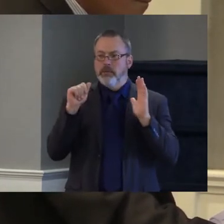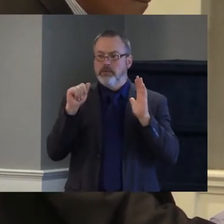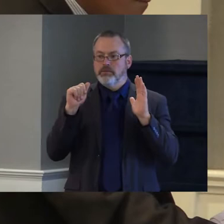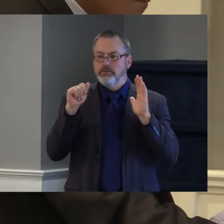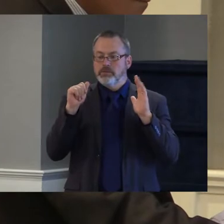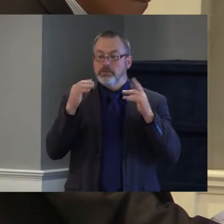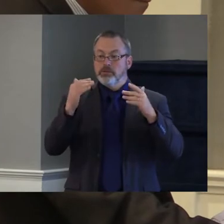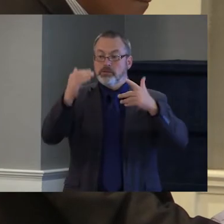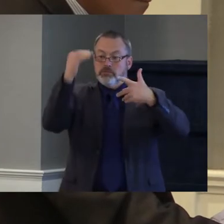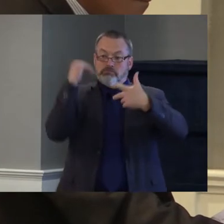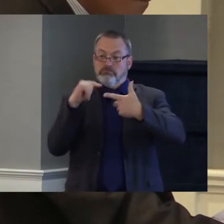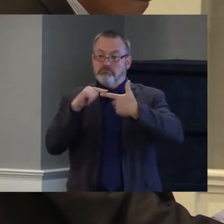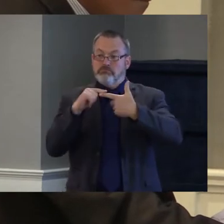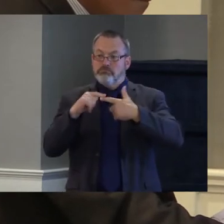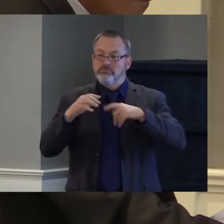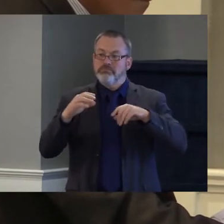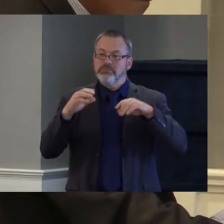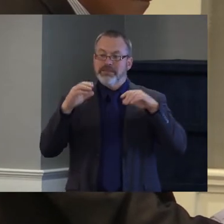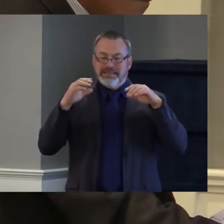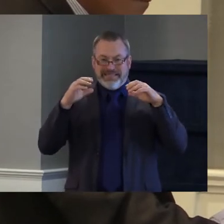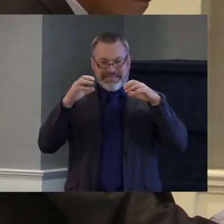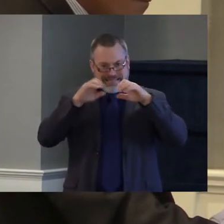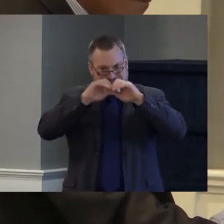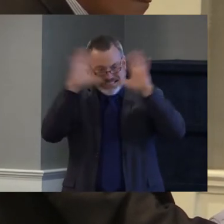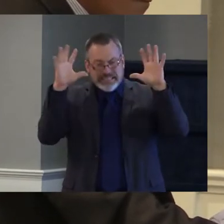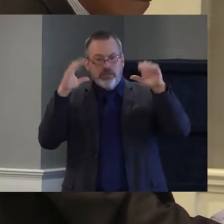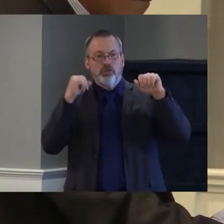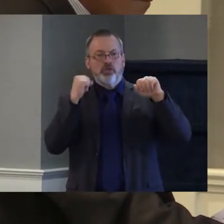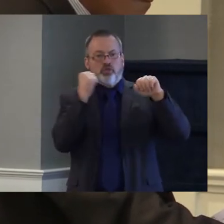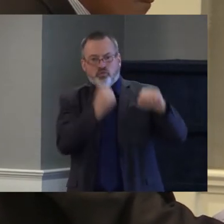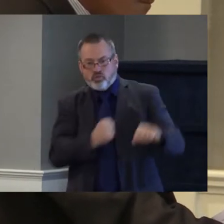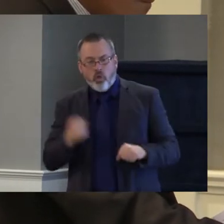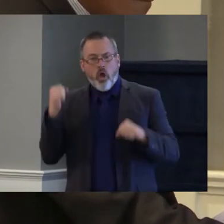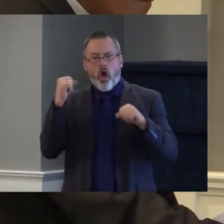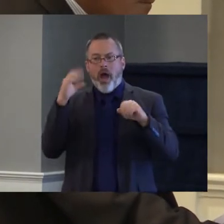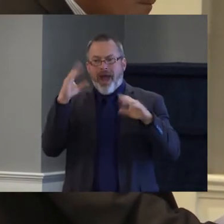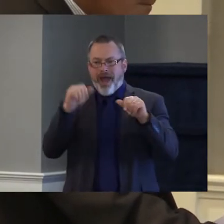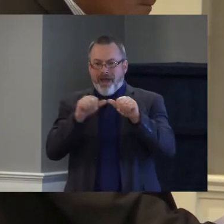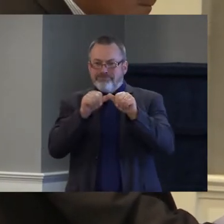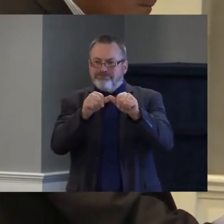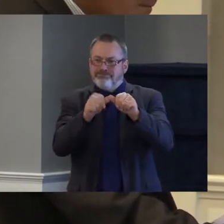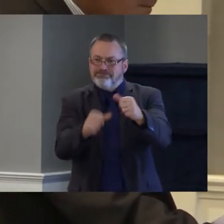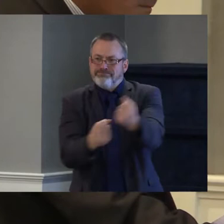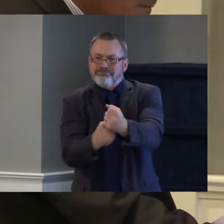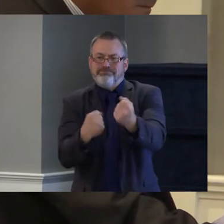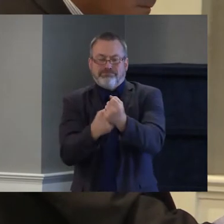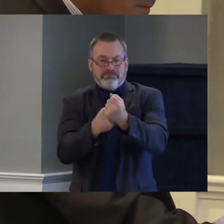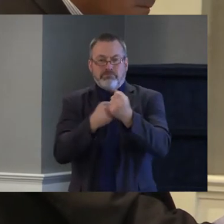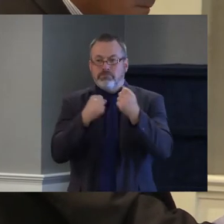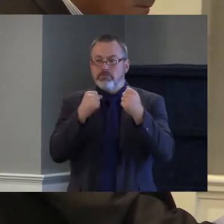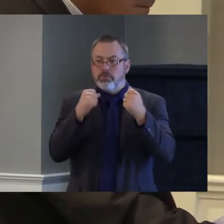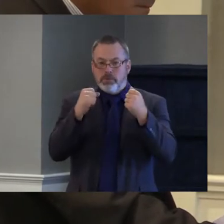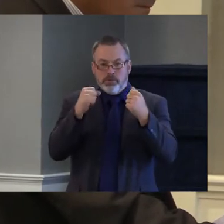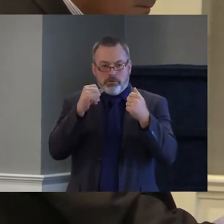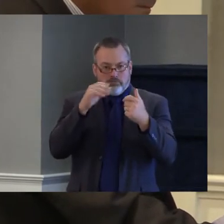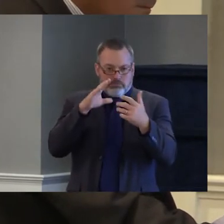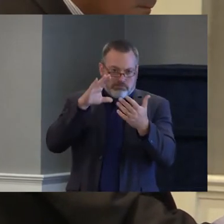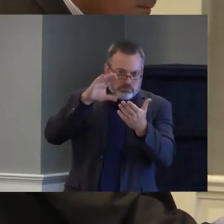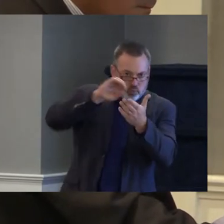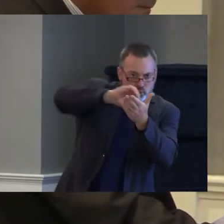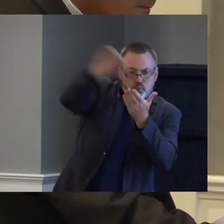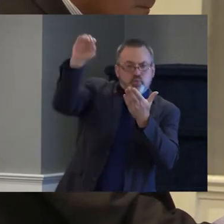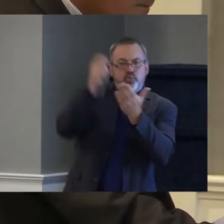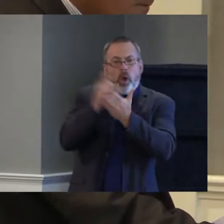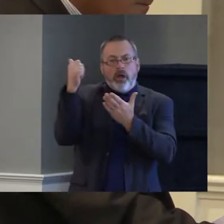consistent, enforceable standards addressing discrimination against individuals with disabilities. Three, to ensure that the federal government